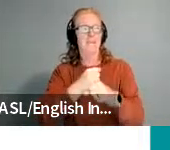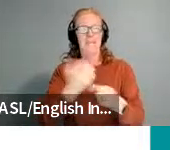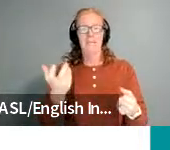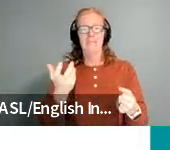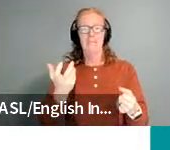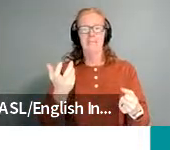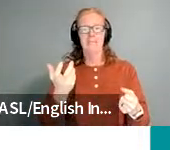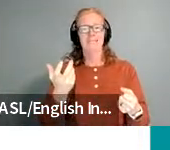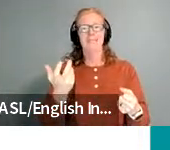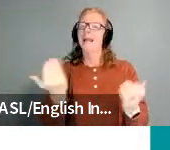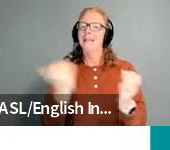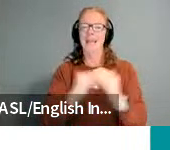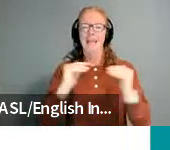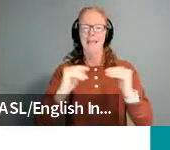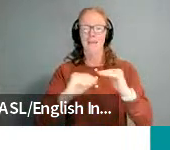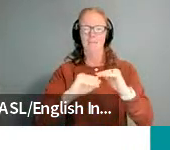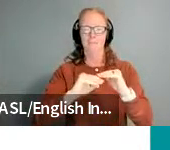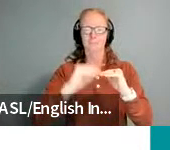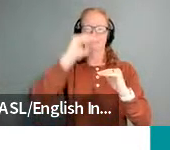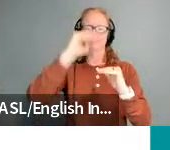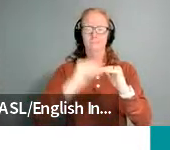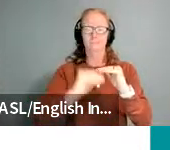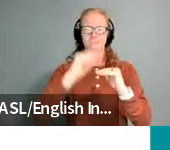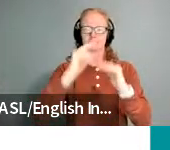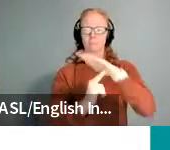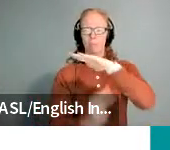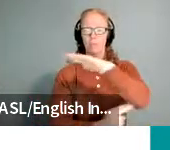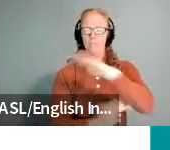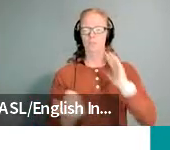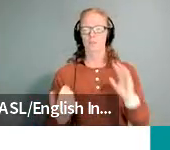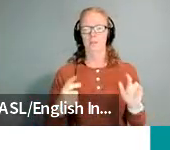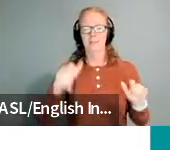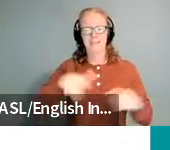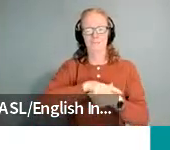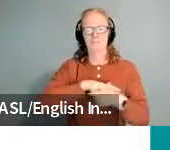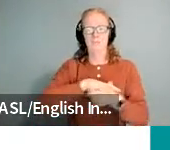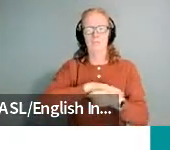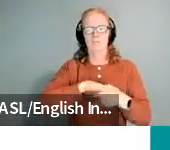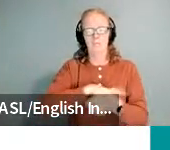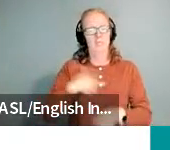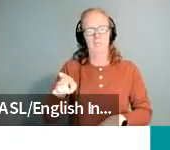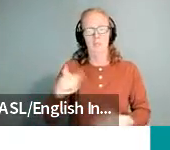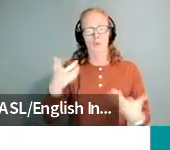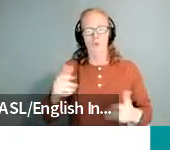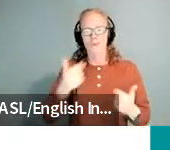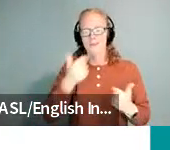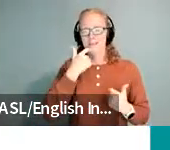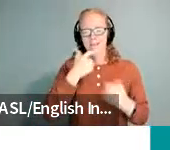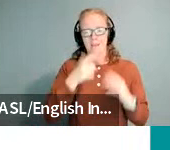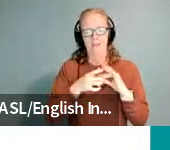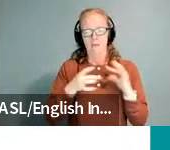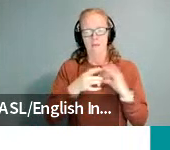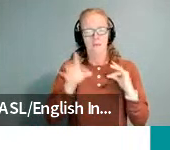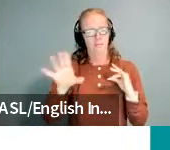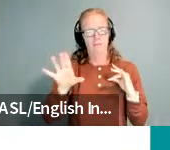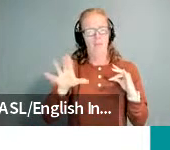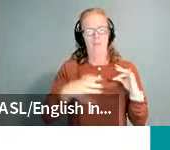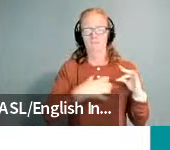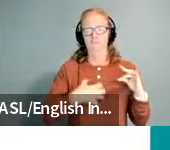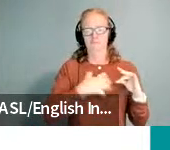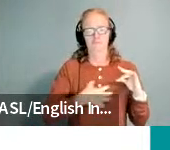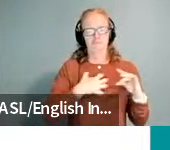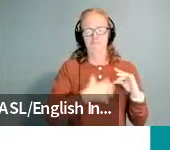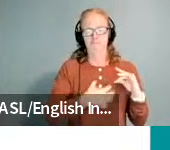another movable bridge in this space. And we know that this region has voiced the displeasure